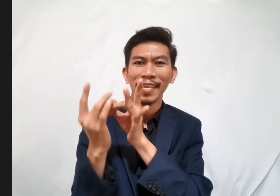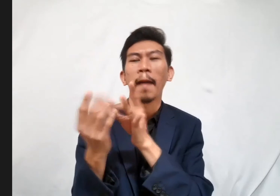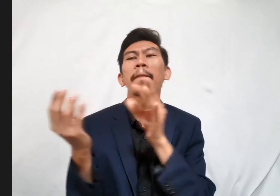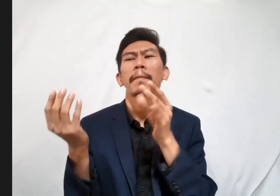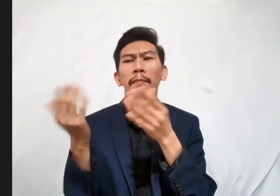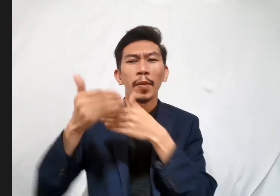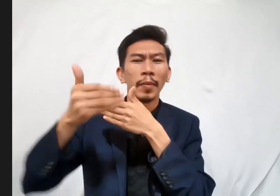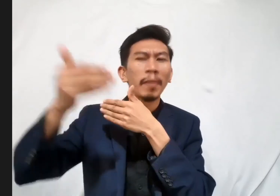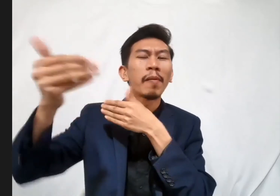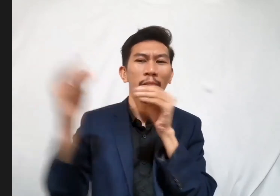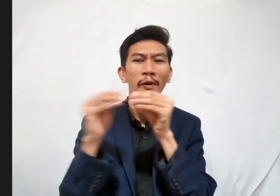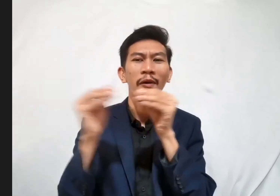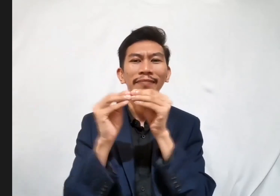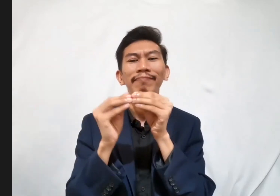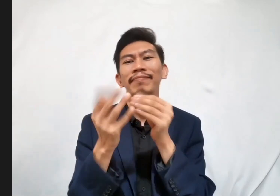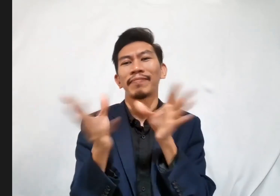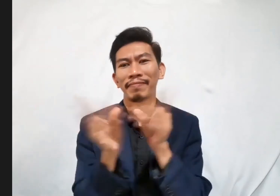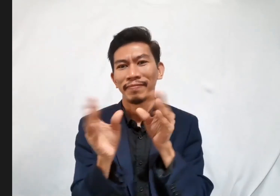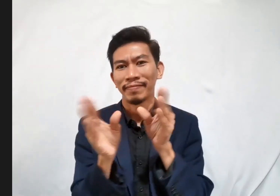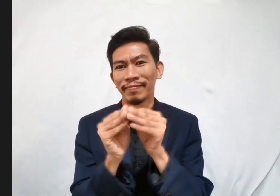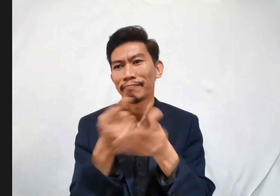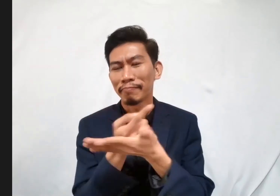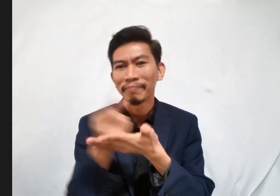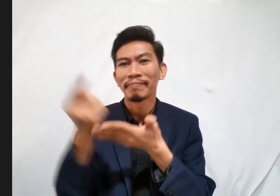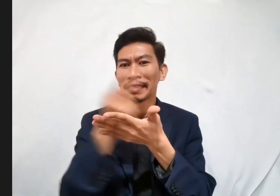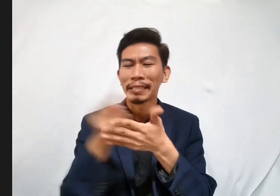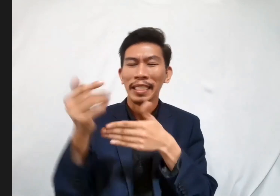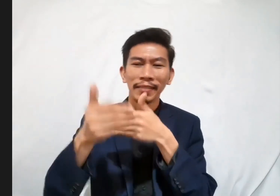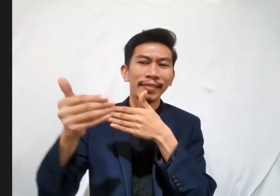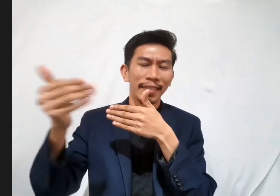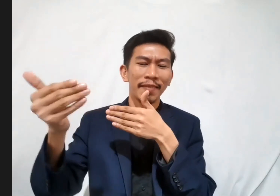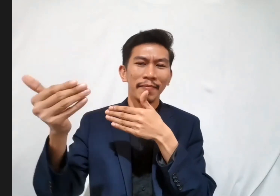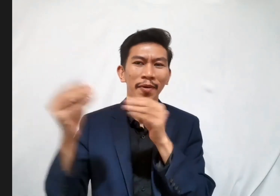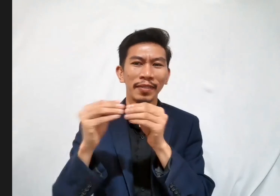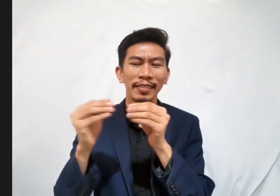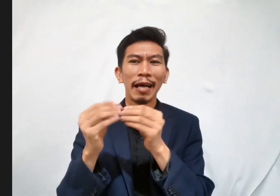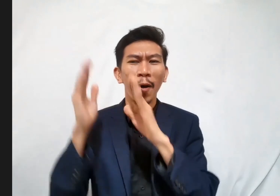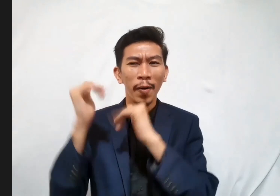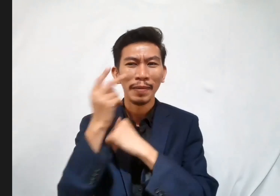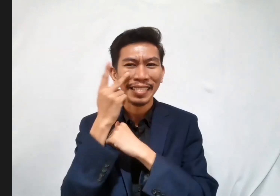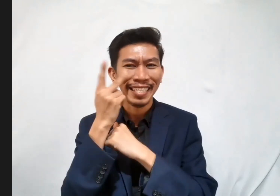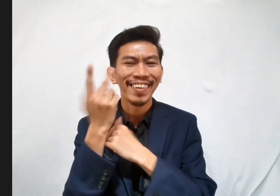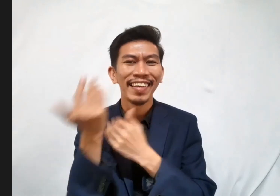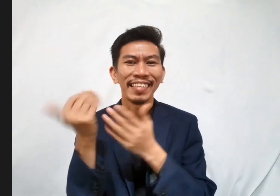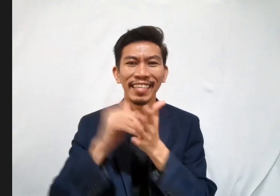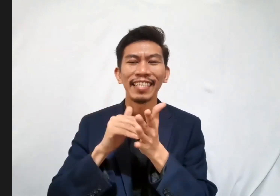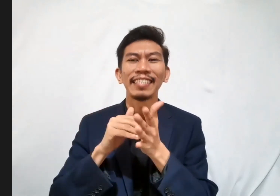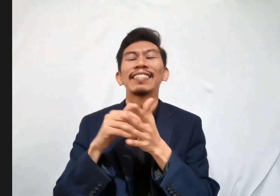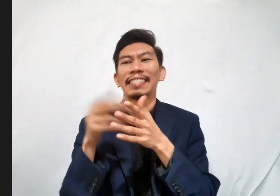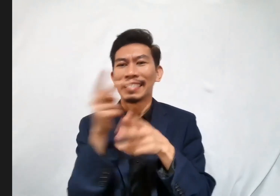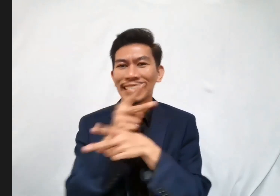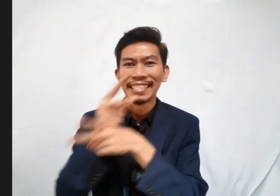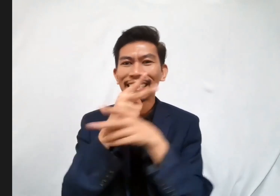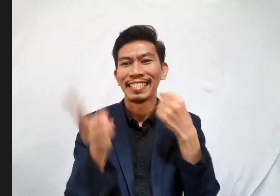events coming up in the next few weeks. And I hope to see you all again. Stay safe and